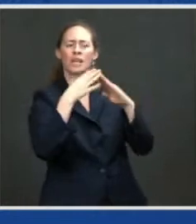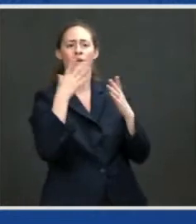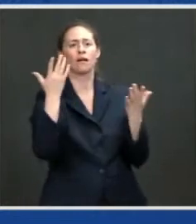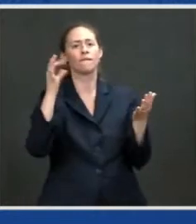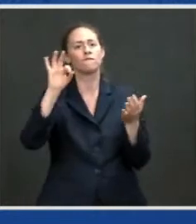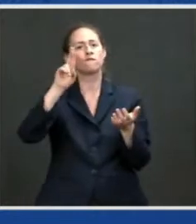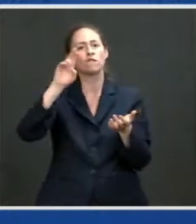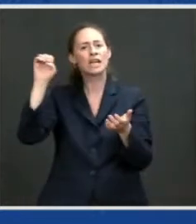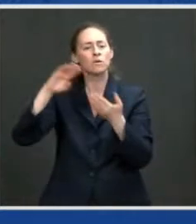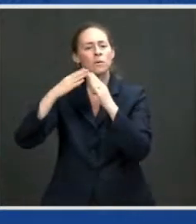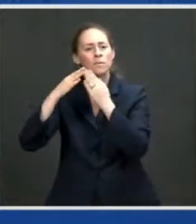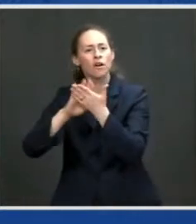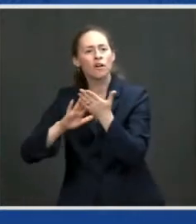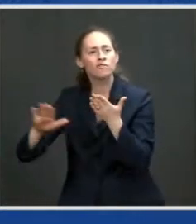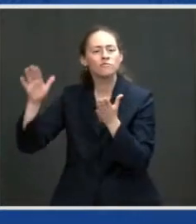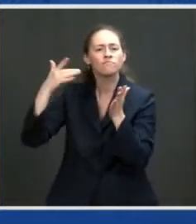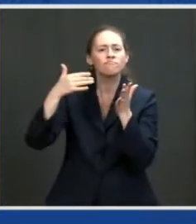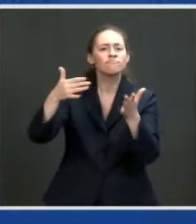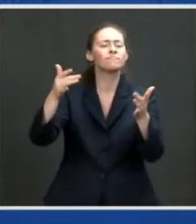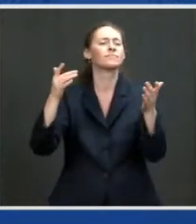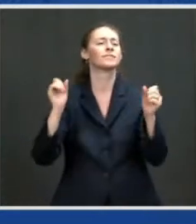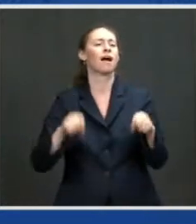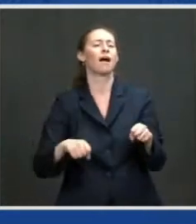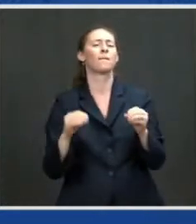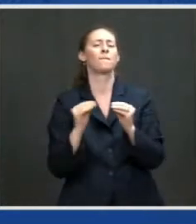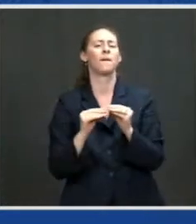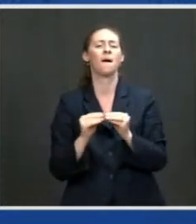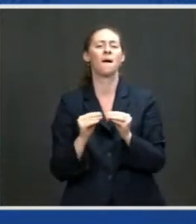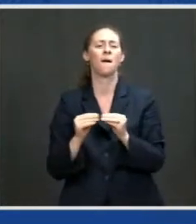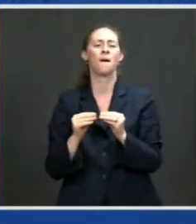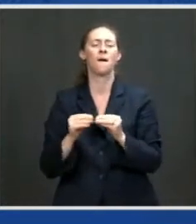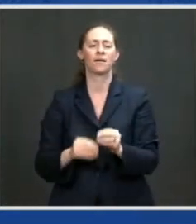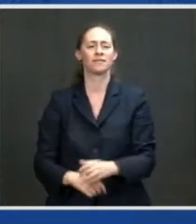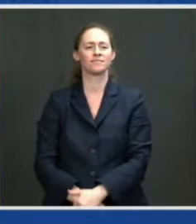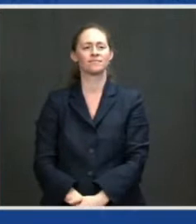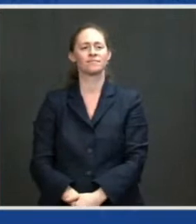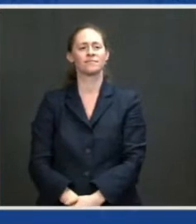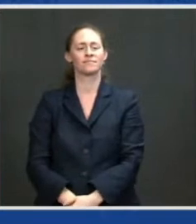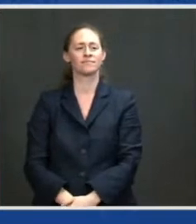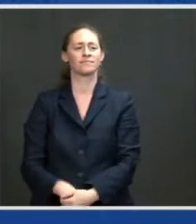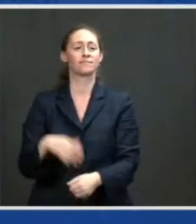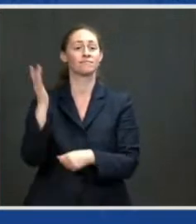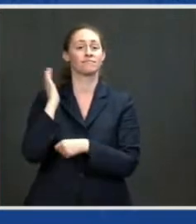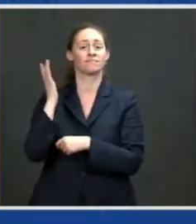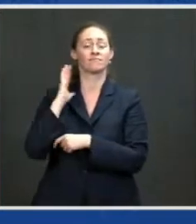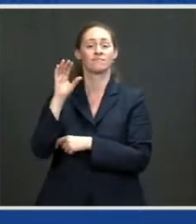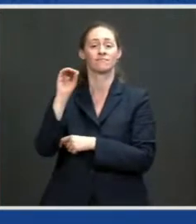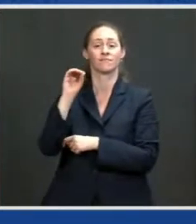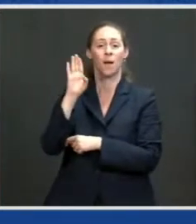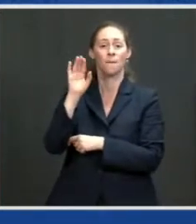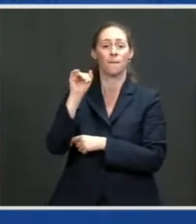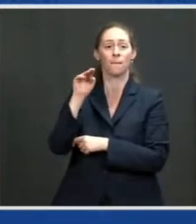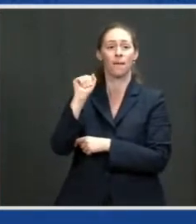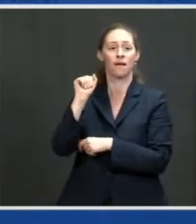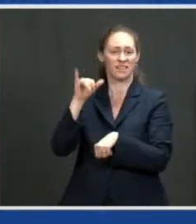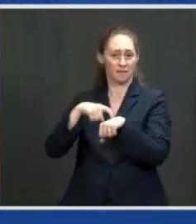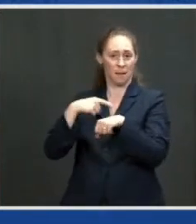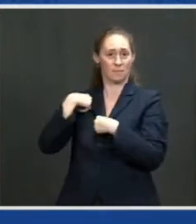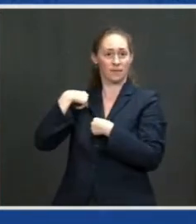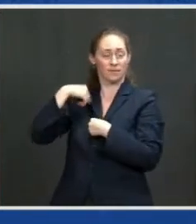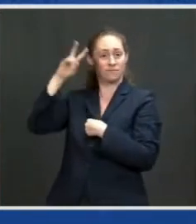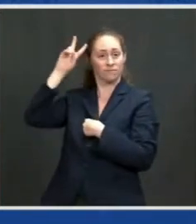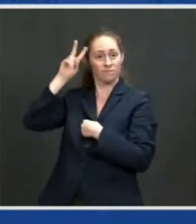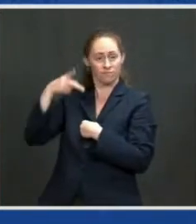When I was in the last administration that I was part of, Obama-Biden, the president asked me to find out what the